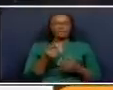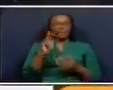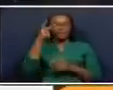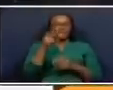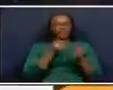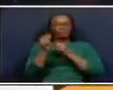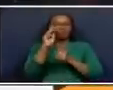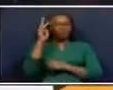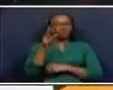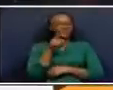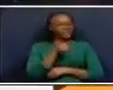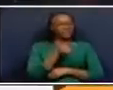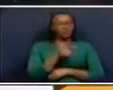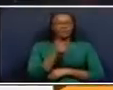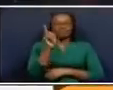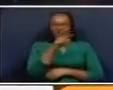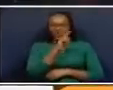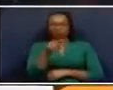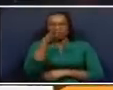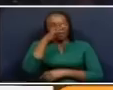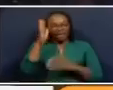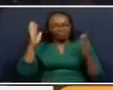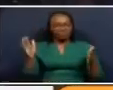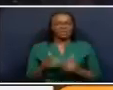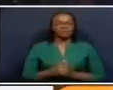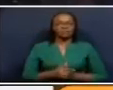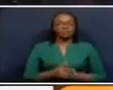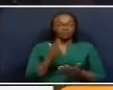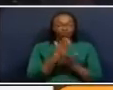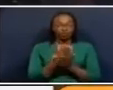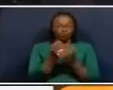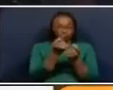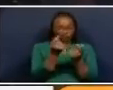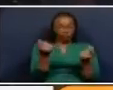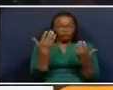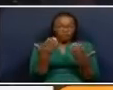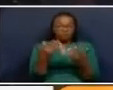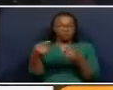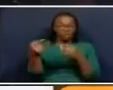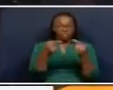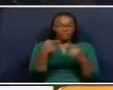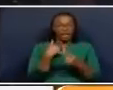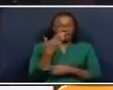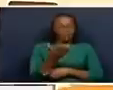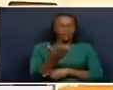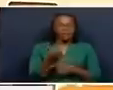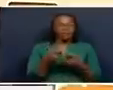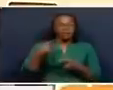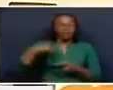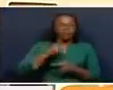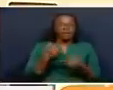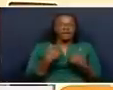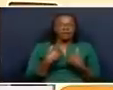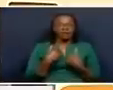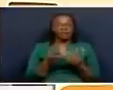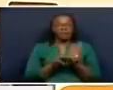is completely misguided. There may be a few conflicts here and there, but we are sufficiently mature.